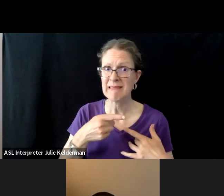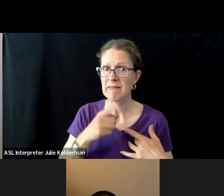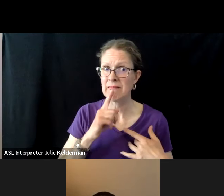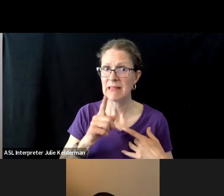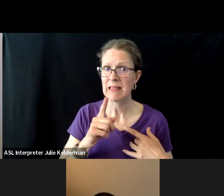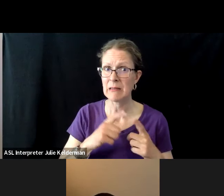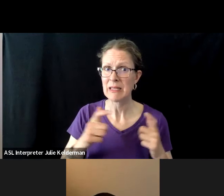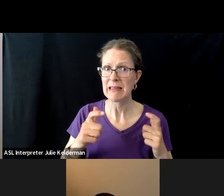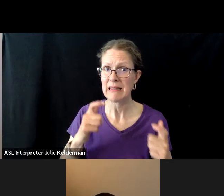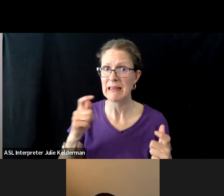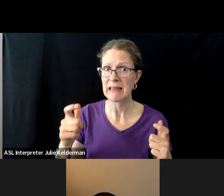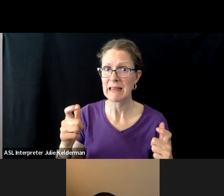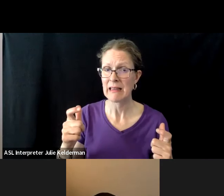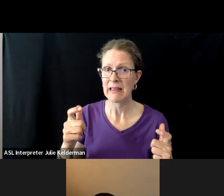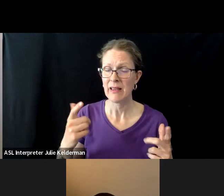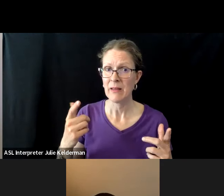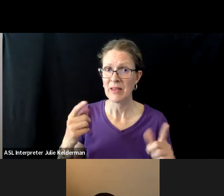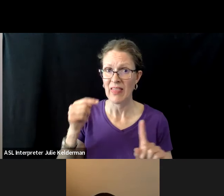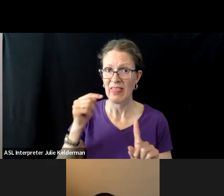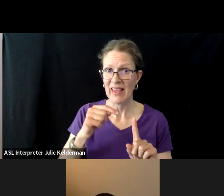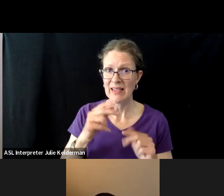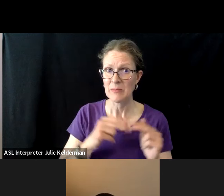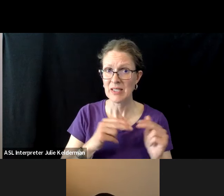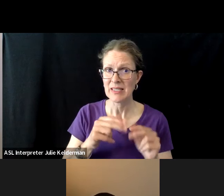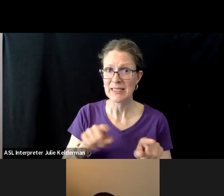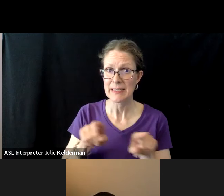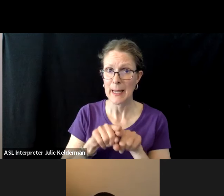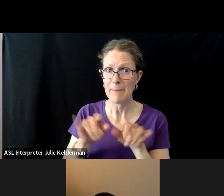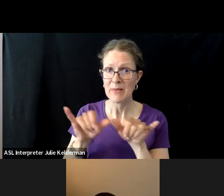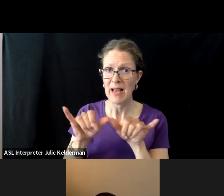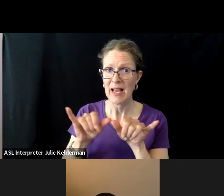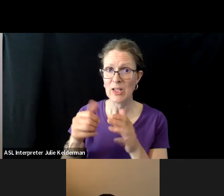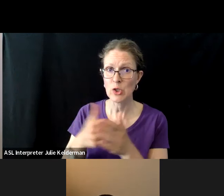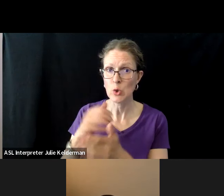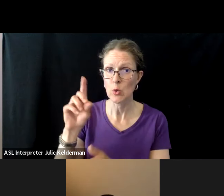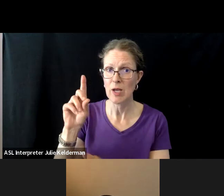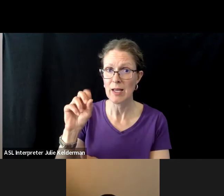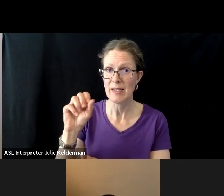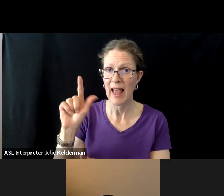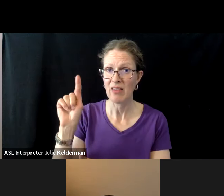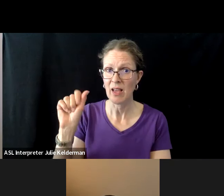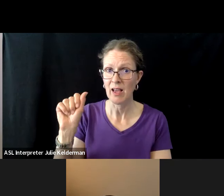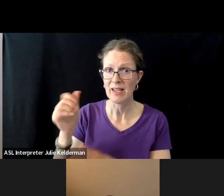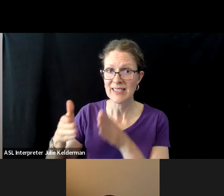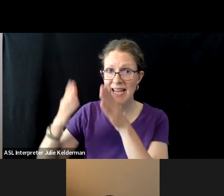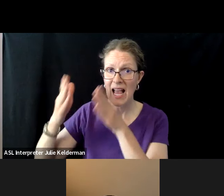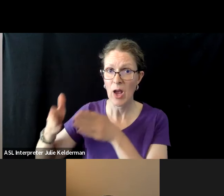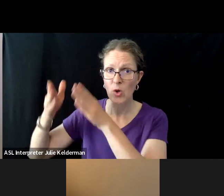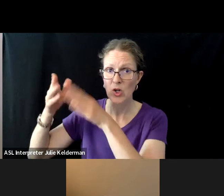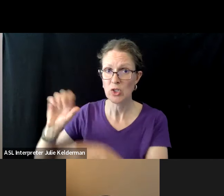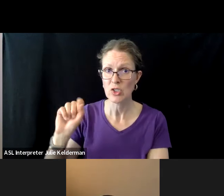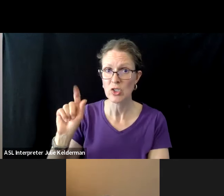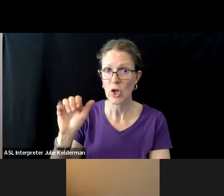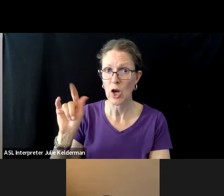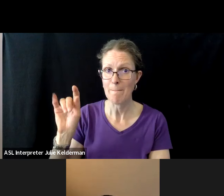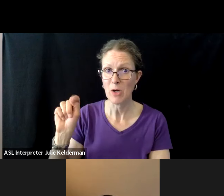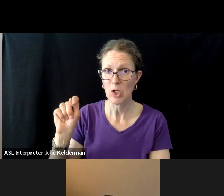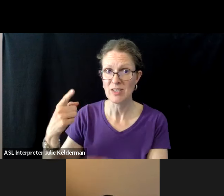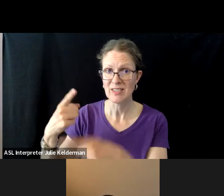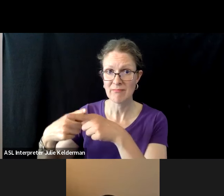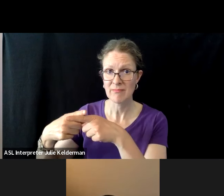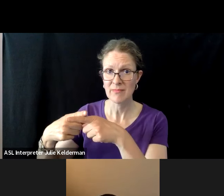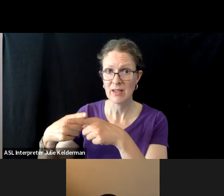know, for context, this building is about the same size as the new Delta Towers, the Starburst intersection. You know, and I think a